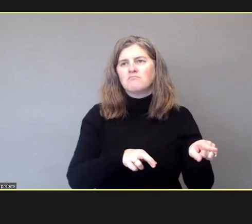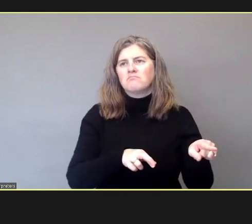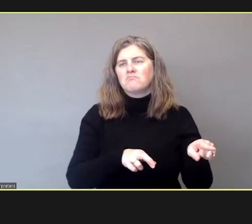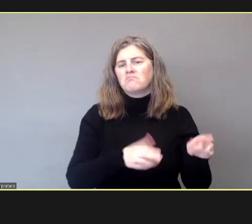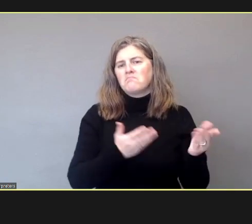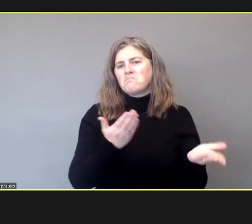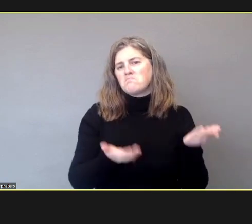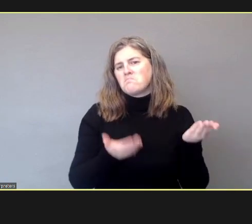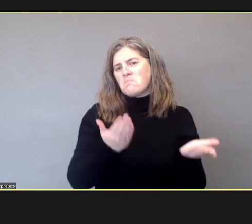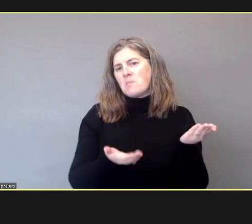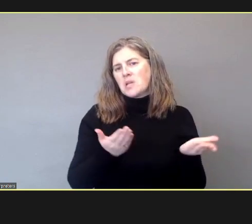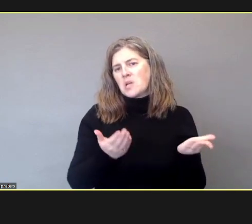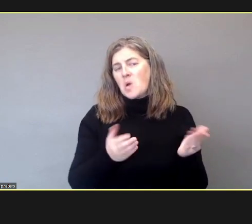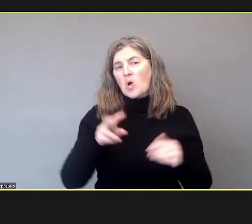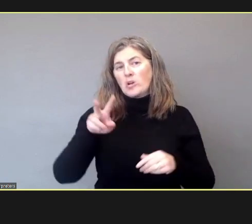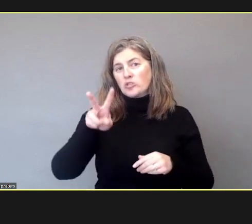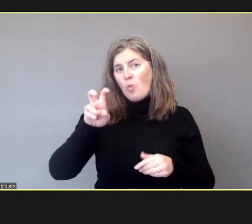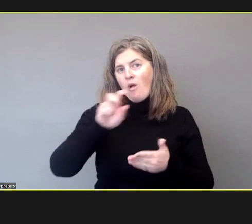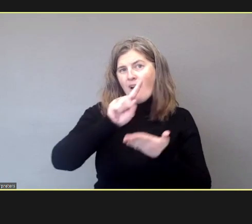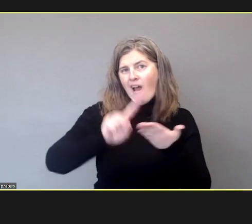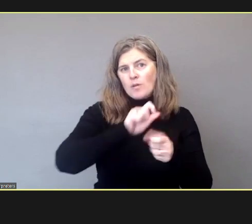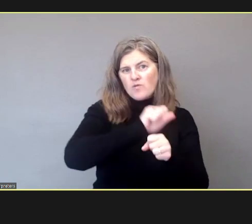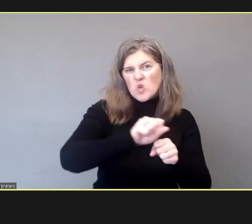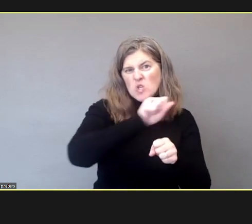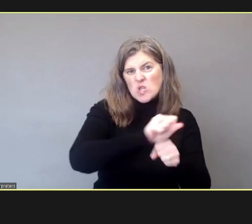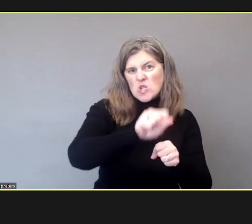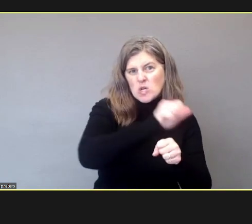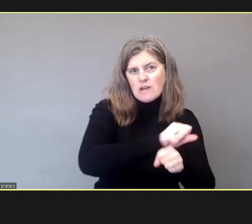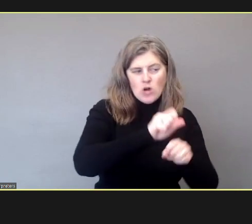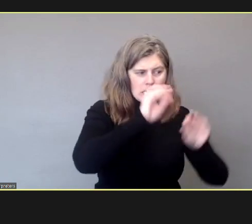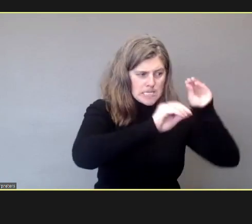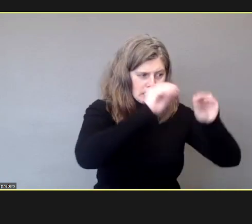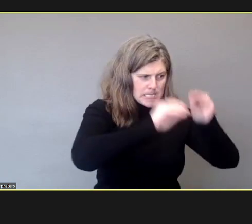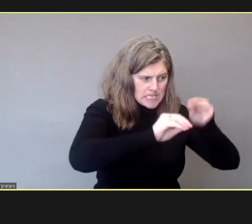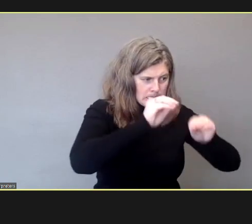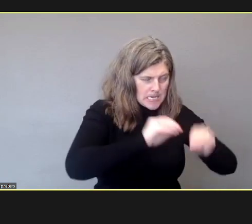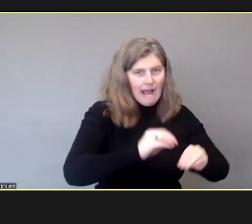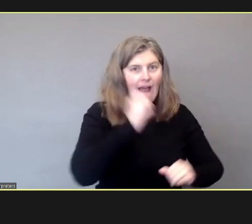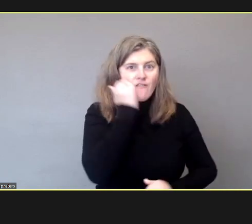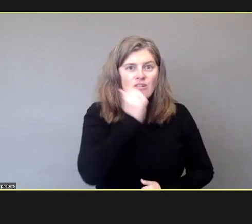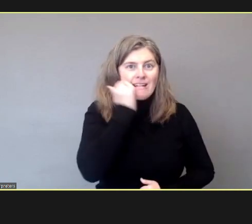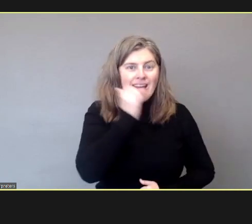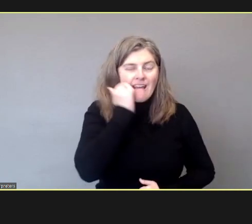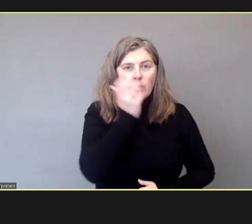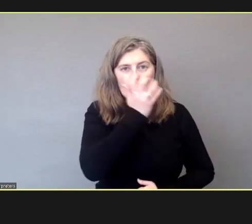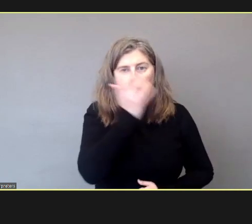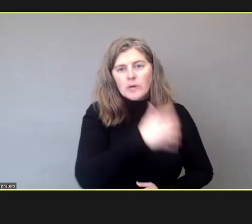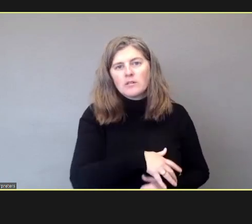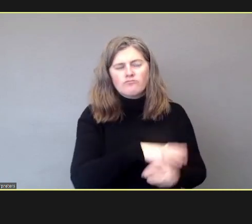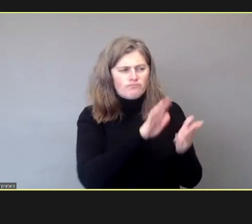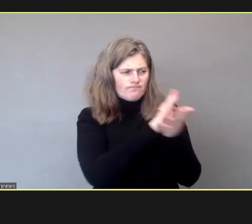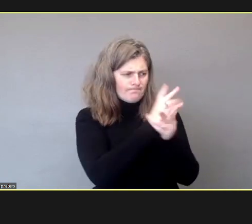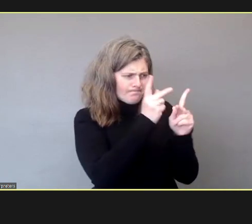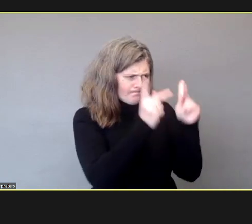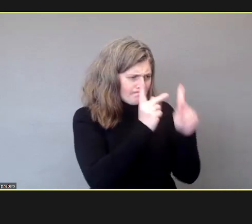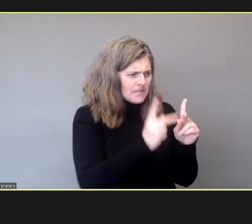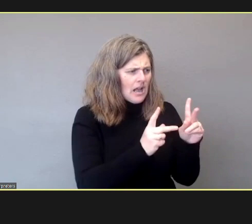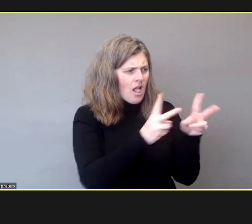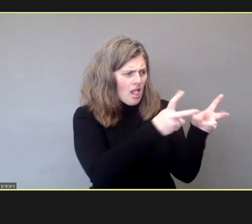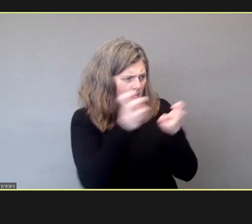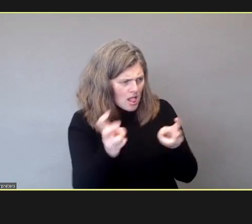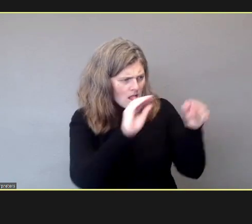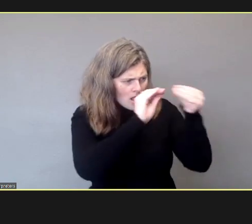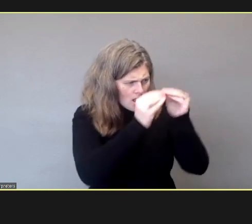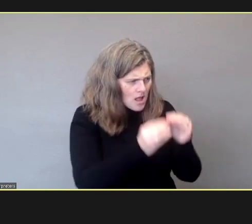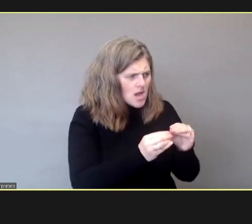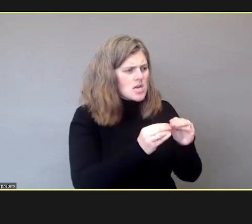200 hours of work of epidemiology staff per day, cleansing that, deduplicating, coming up